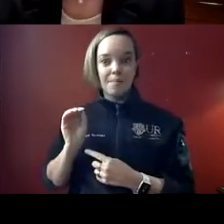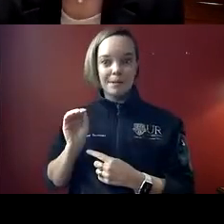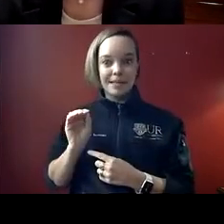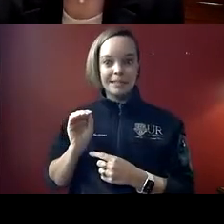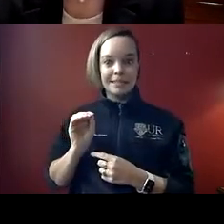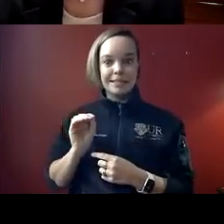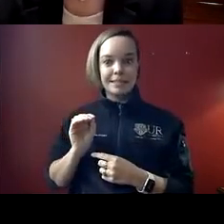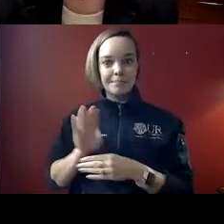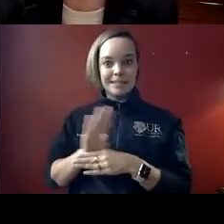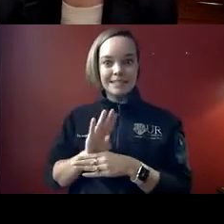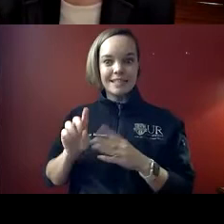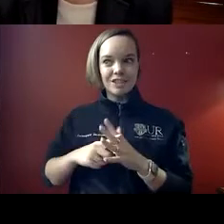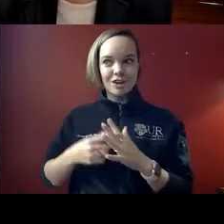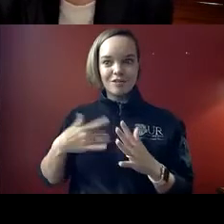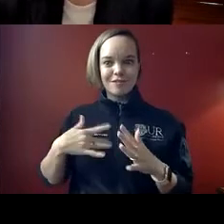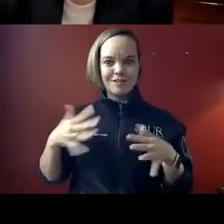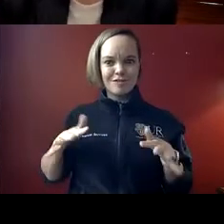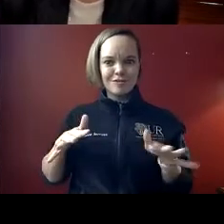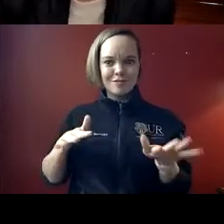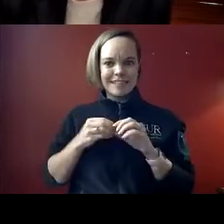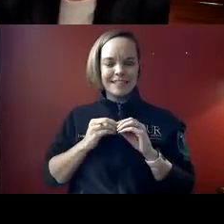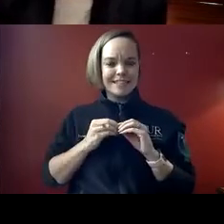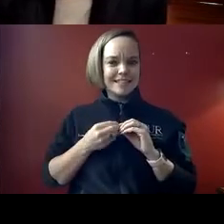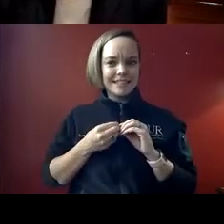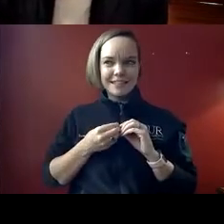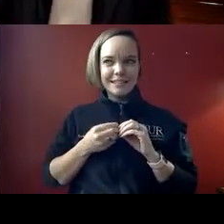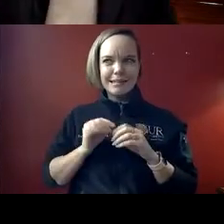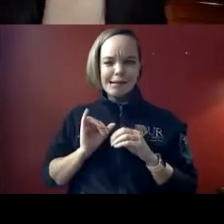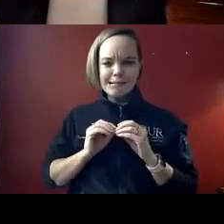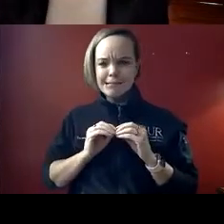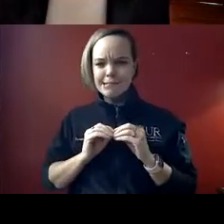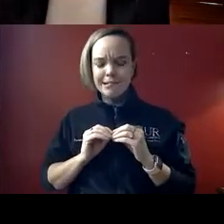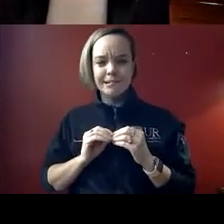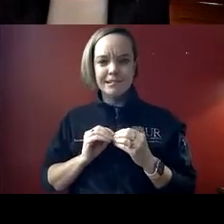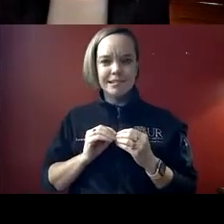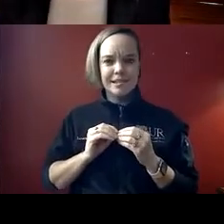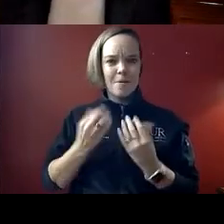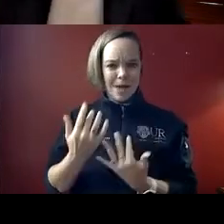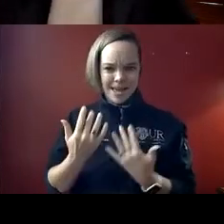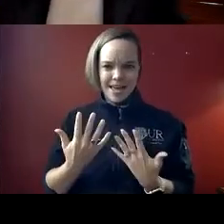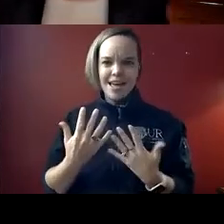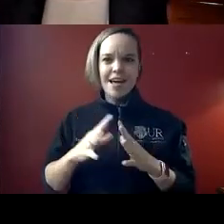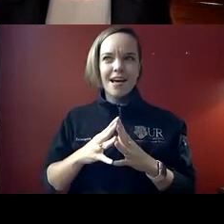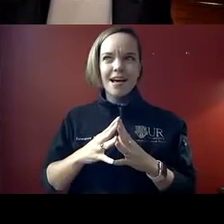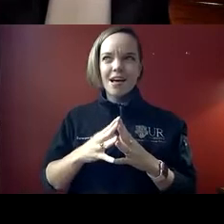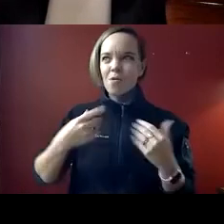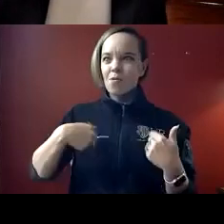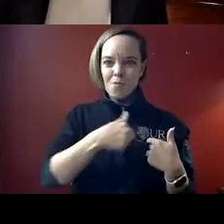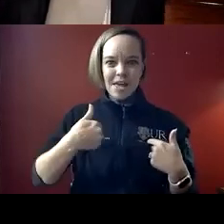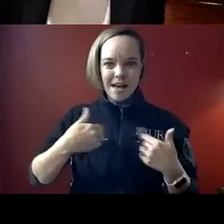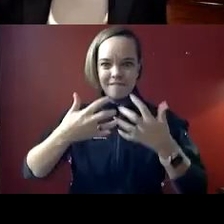very nervous about it. They said, wait a minute, you know, we have